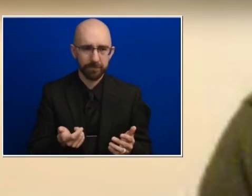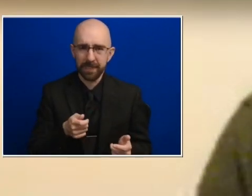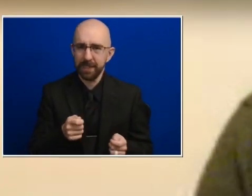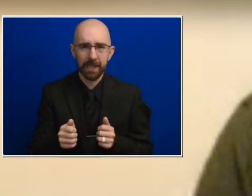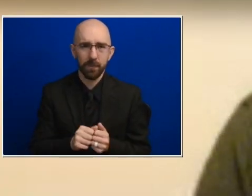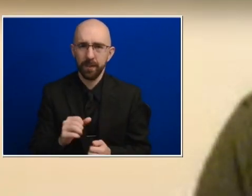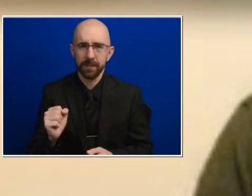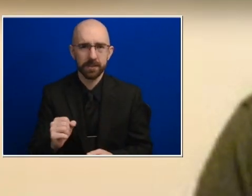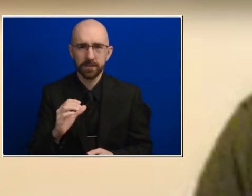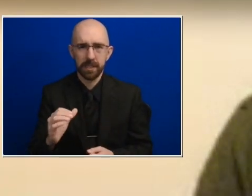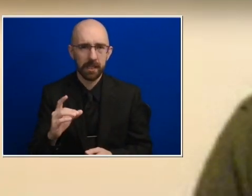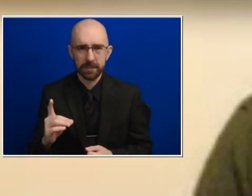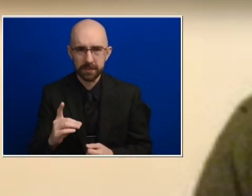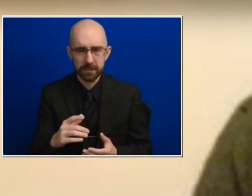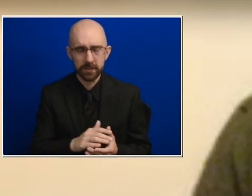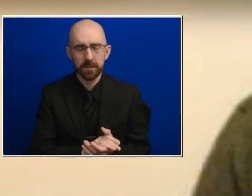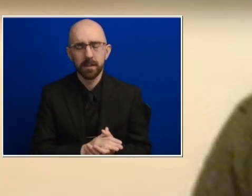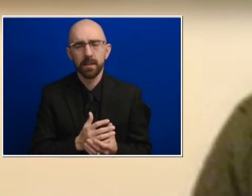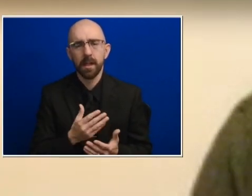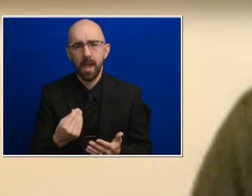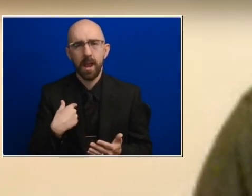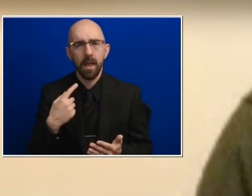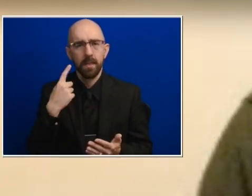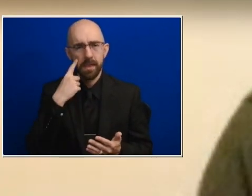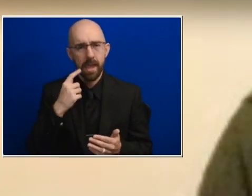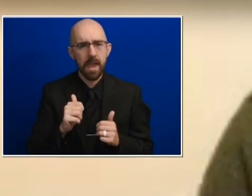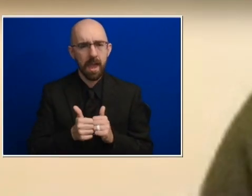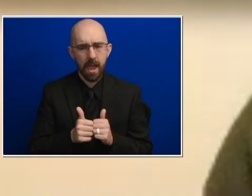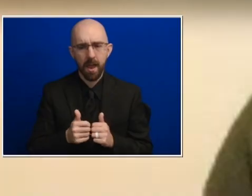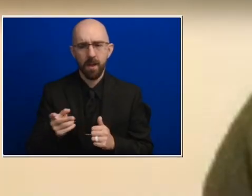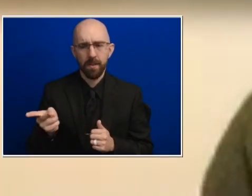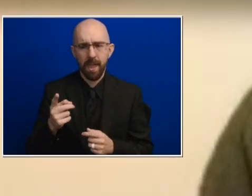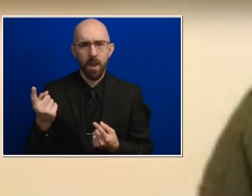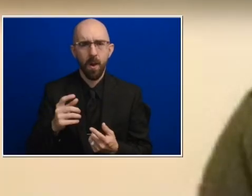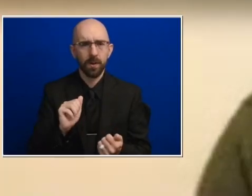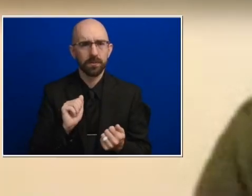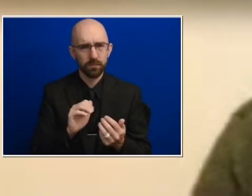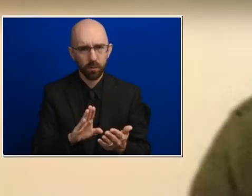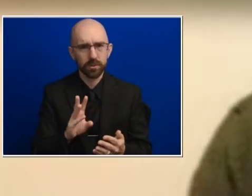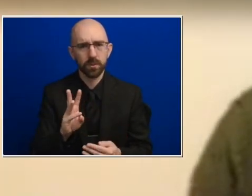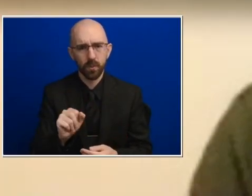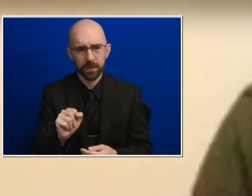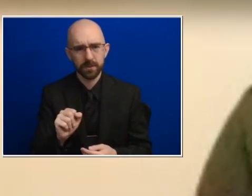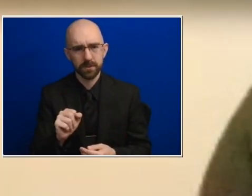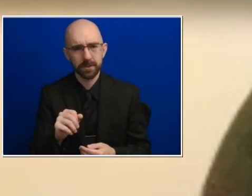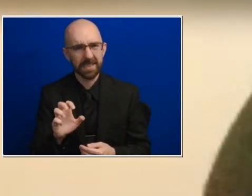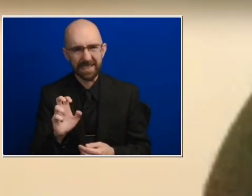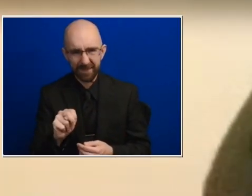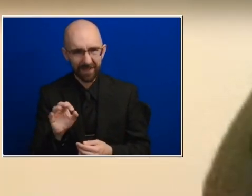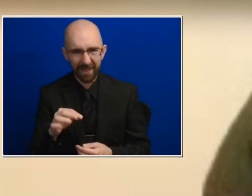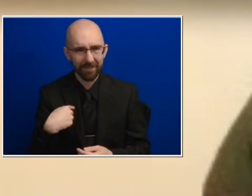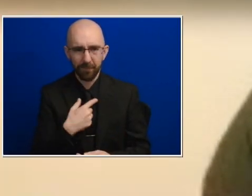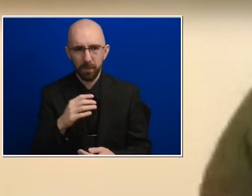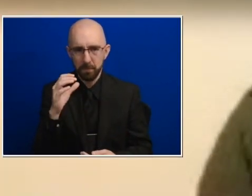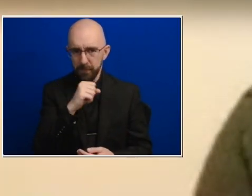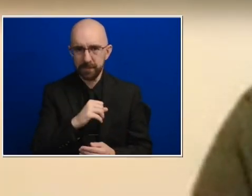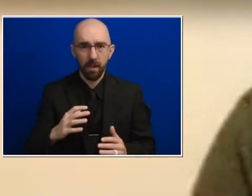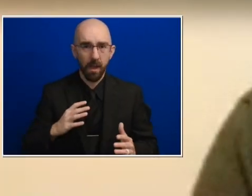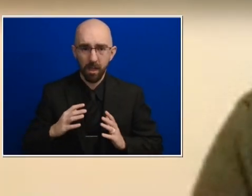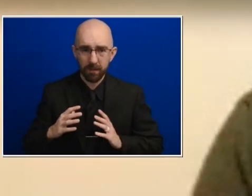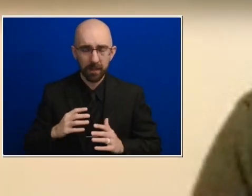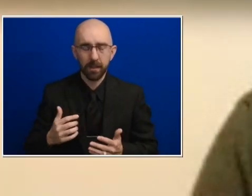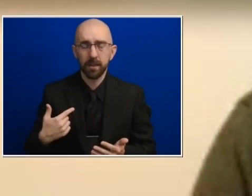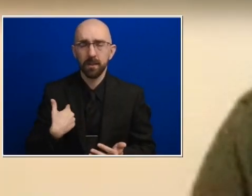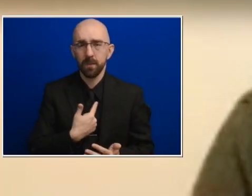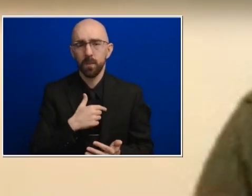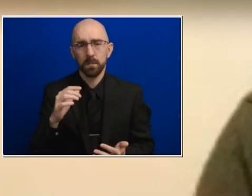sickle cell disease. And I think the way that they kind of always approached it was, even if we were missing holidays, even if